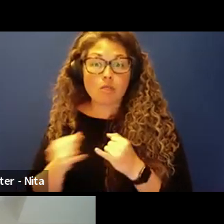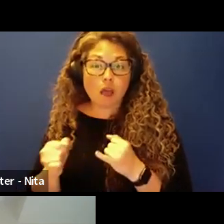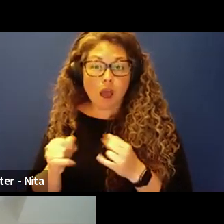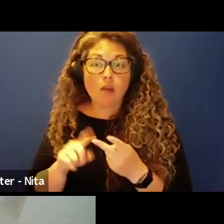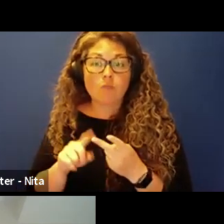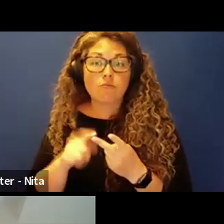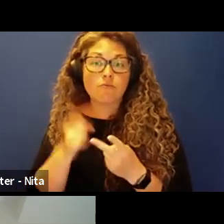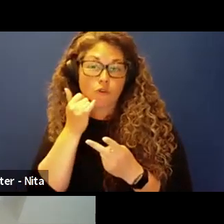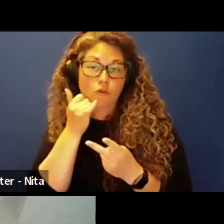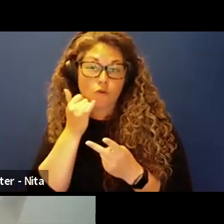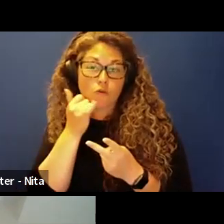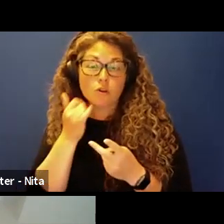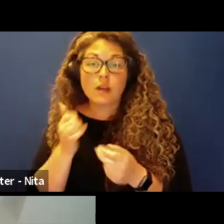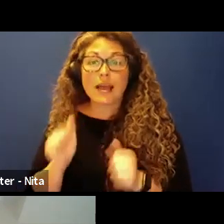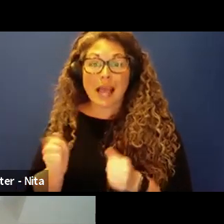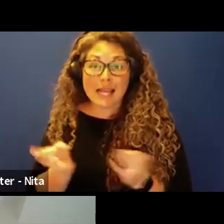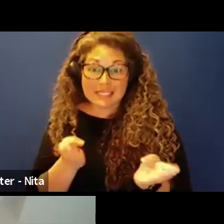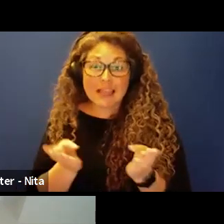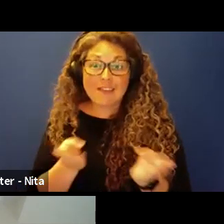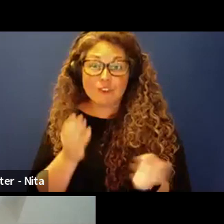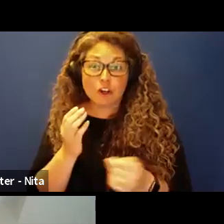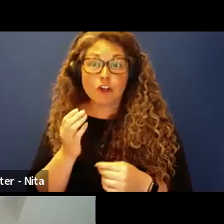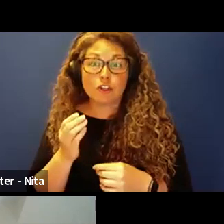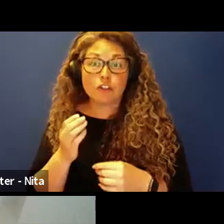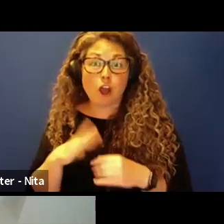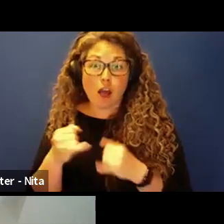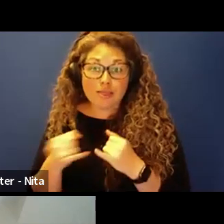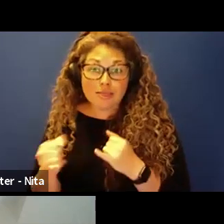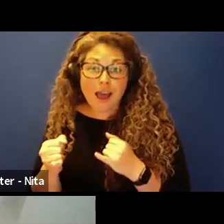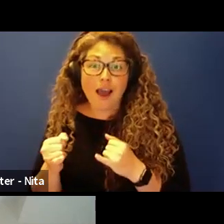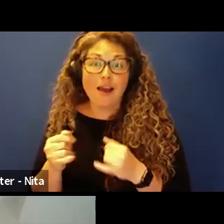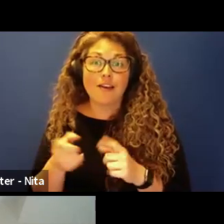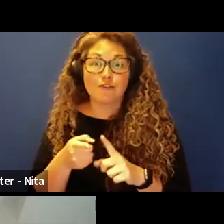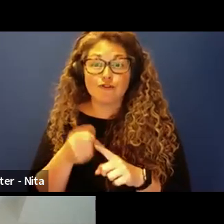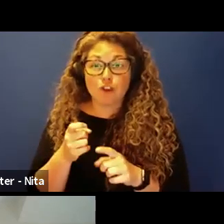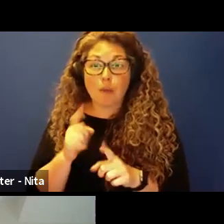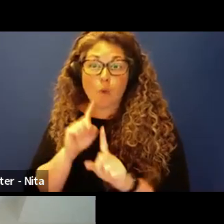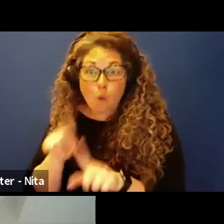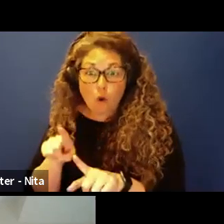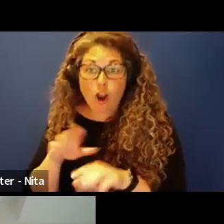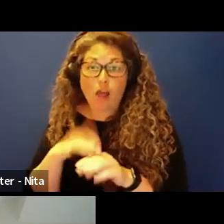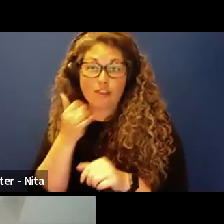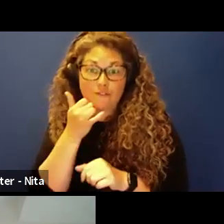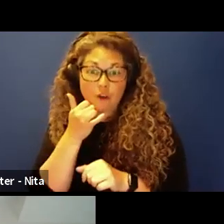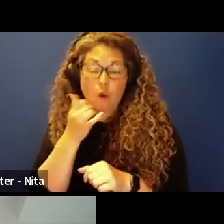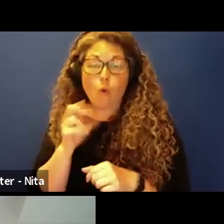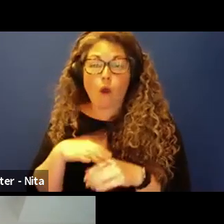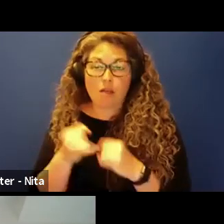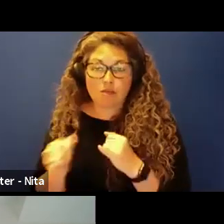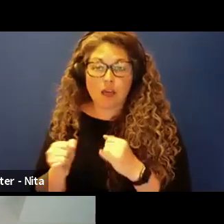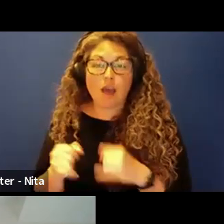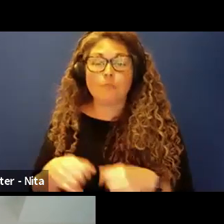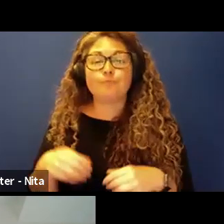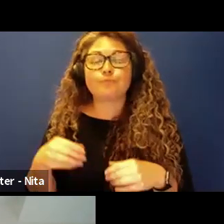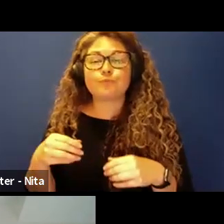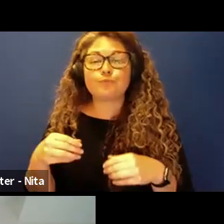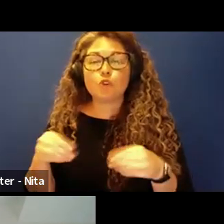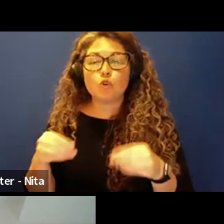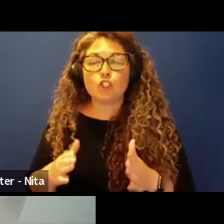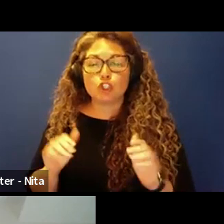items ordered online or over the phone. No customers are allowed inside. Retailers may apply for space for curbside pickup